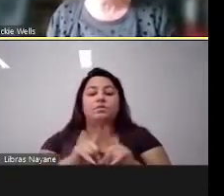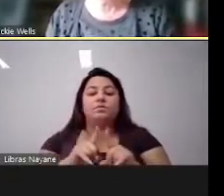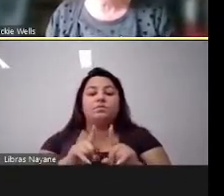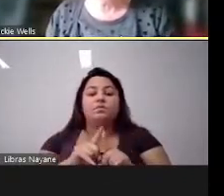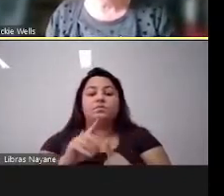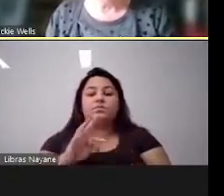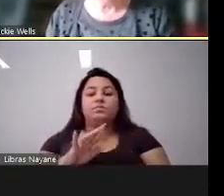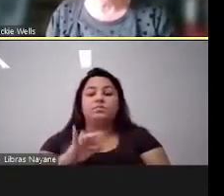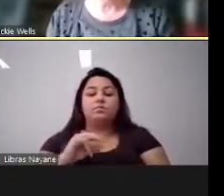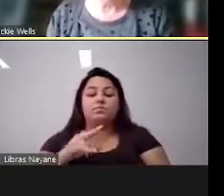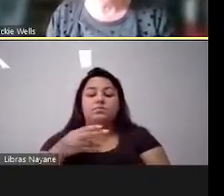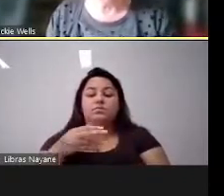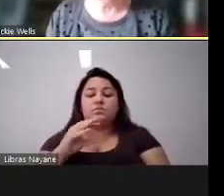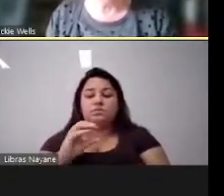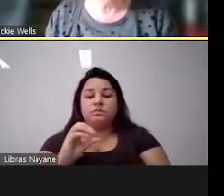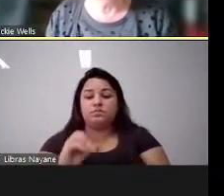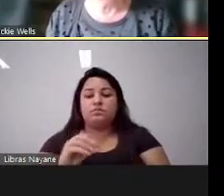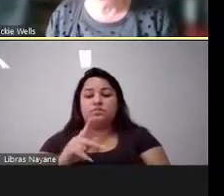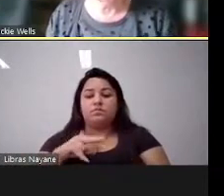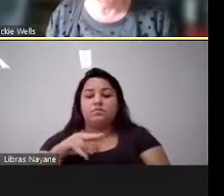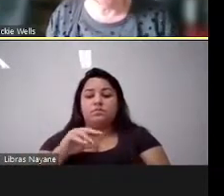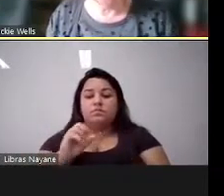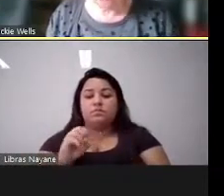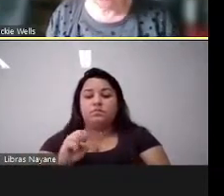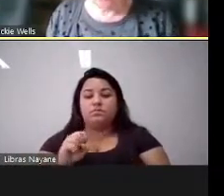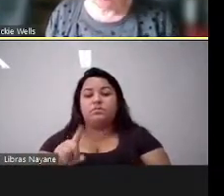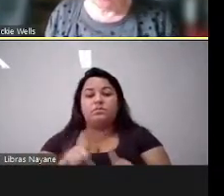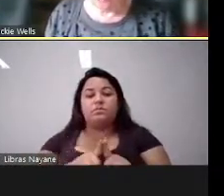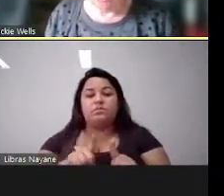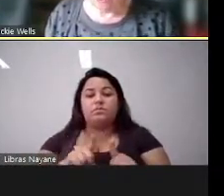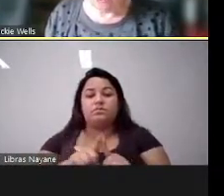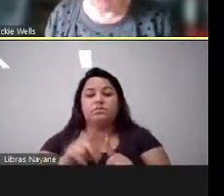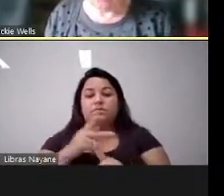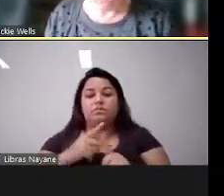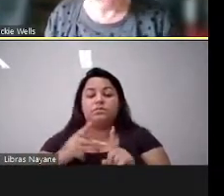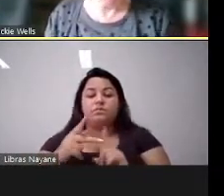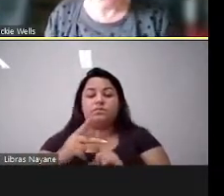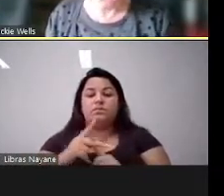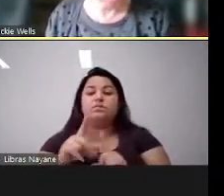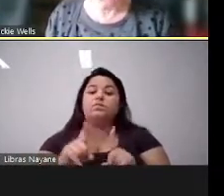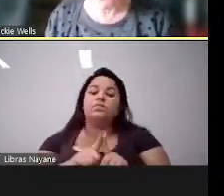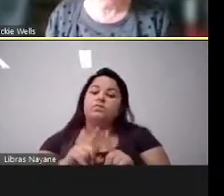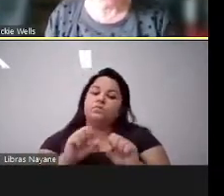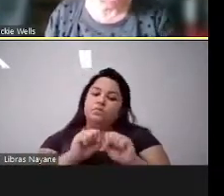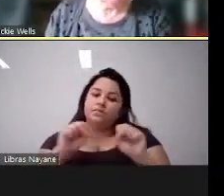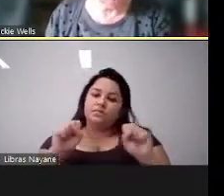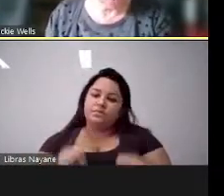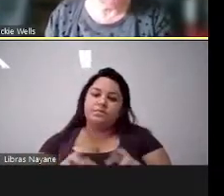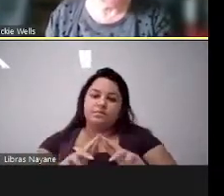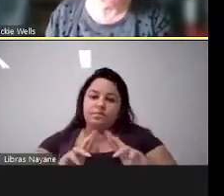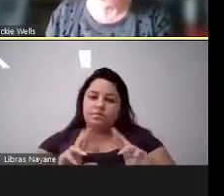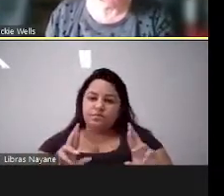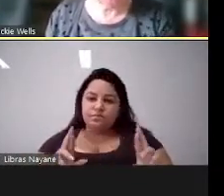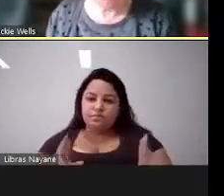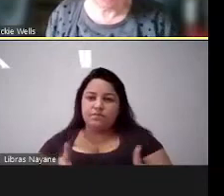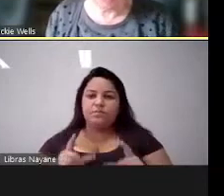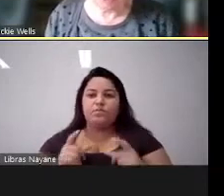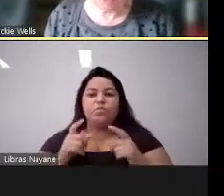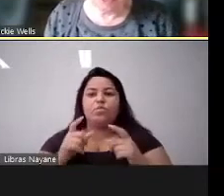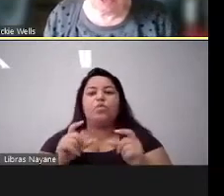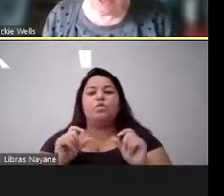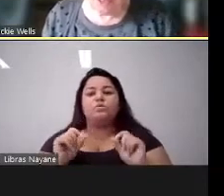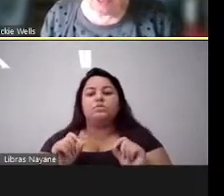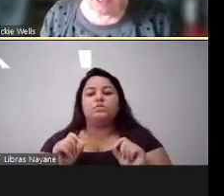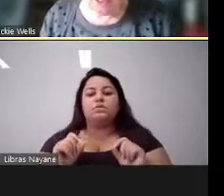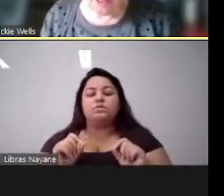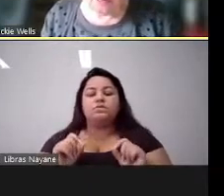have this deferred system where it's taxed on receipt in